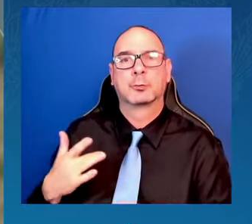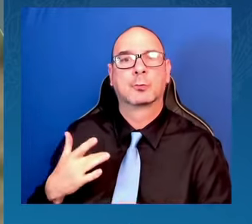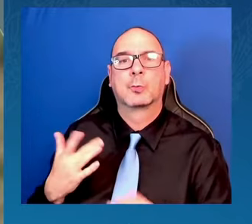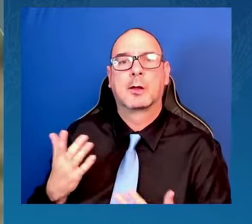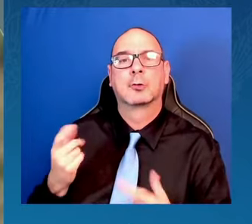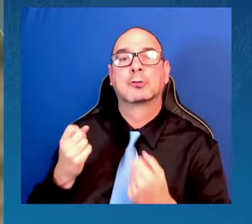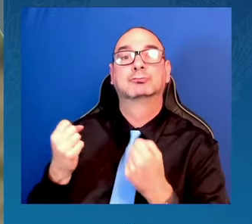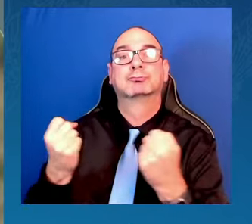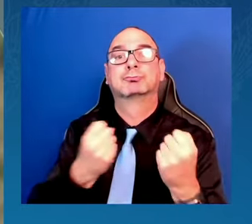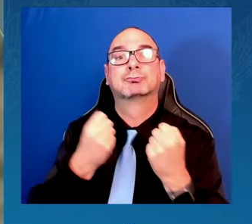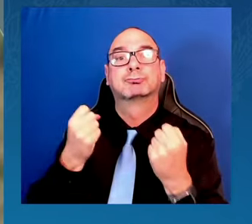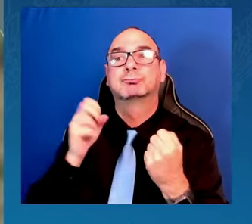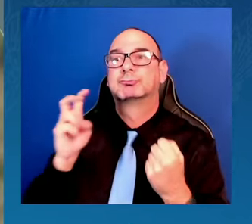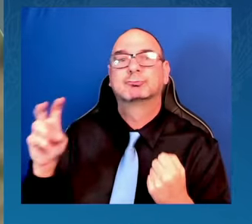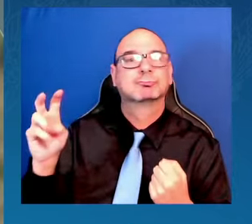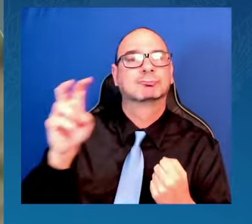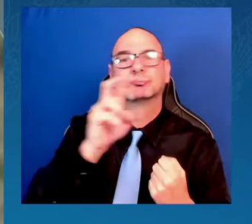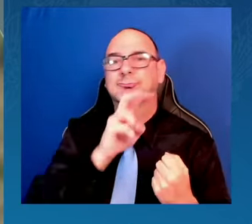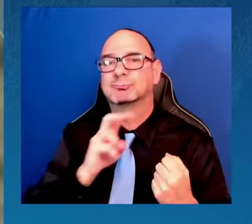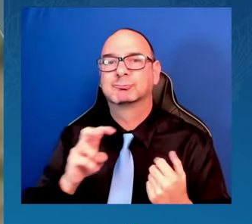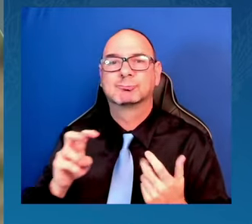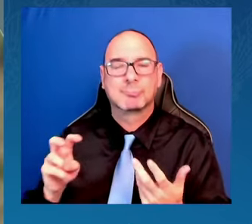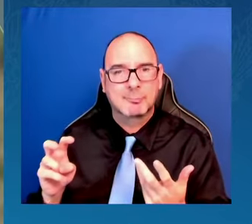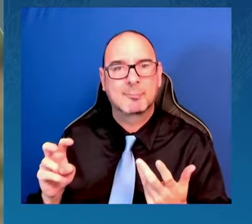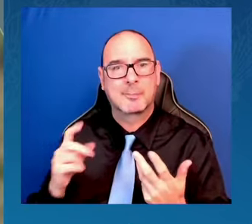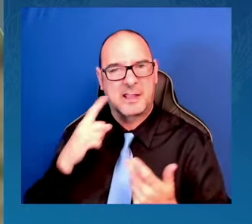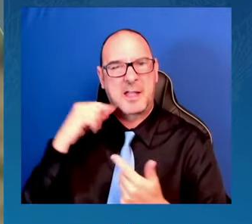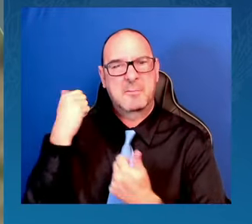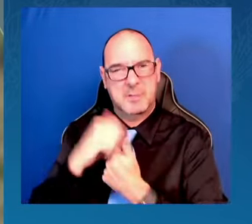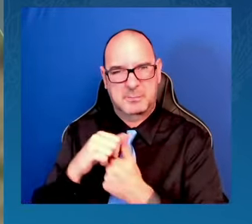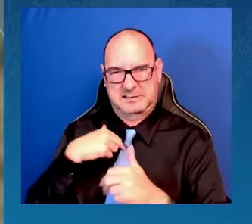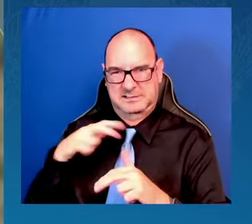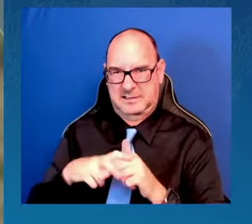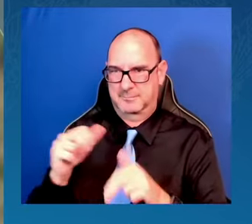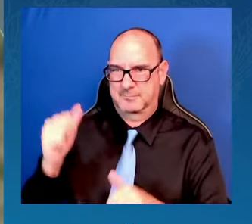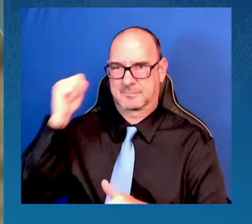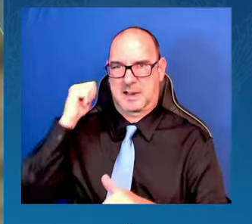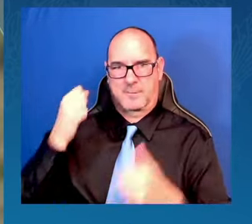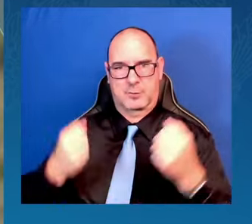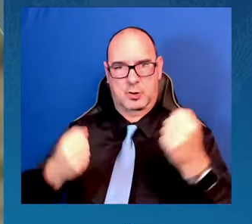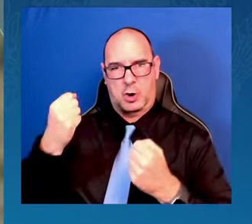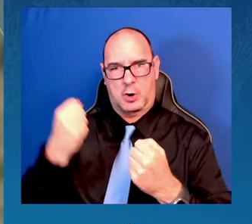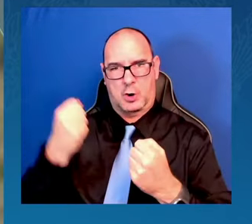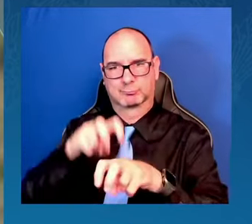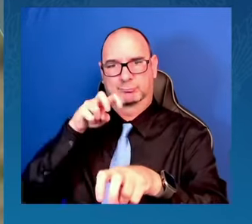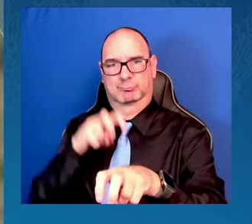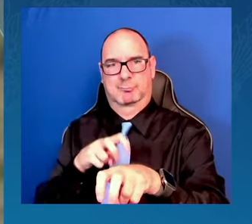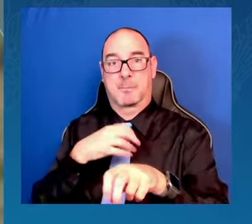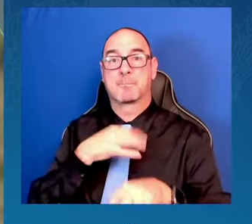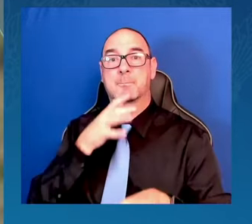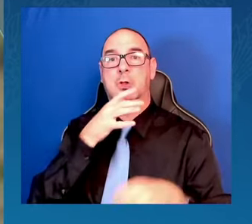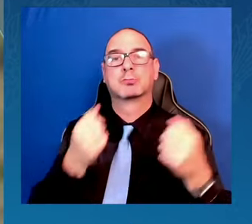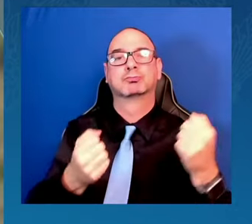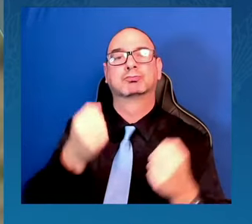And I remember sitting in the back seat of my mother's Dodge Dart. It was yellow. She let us pick out the color.